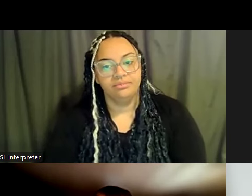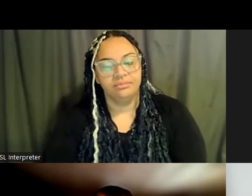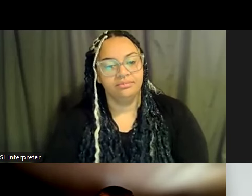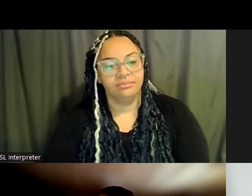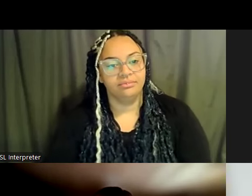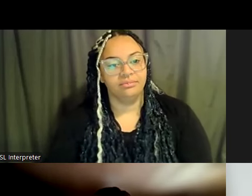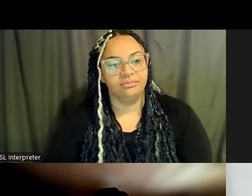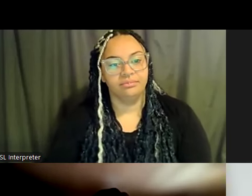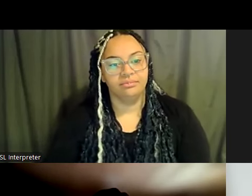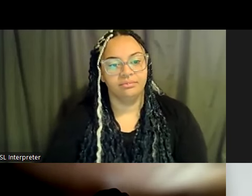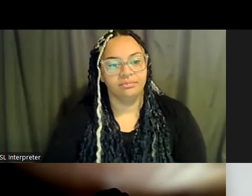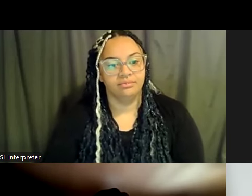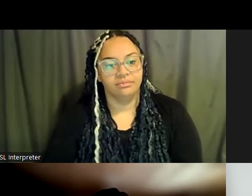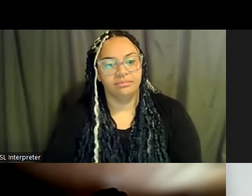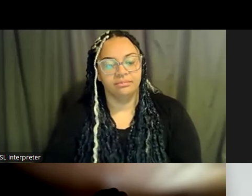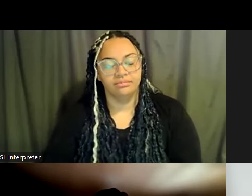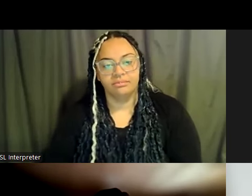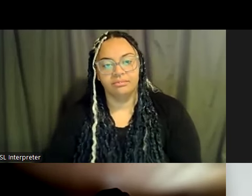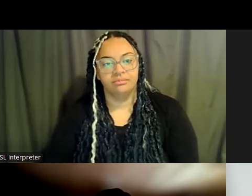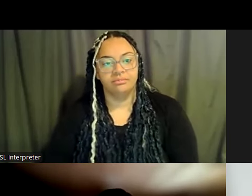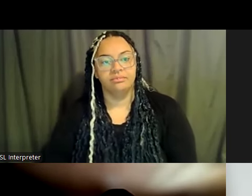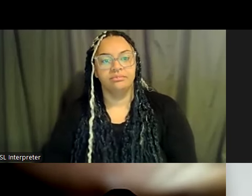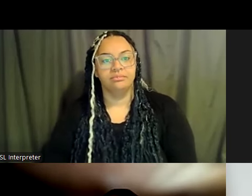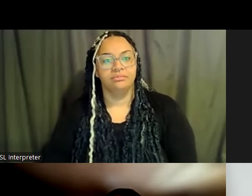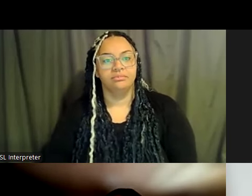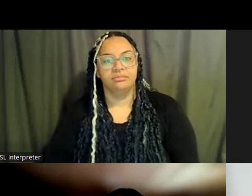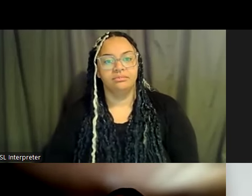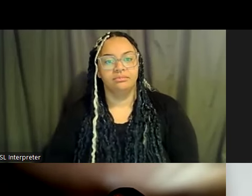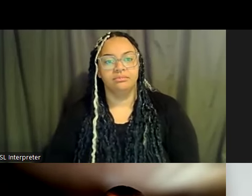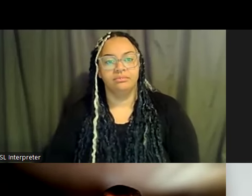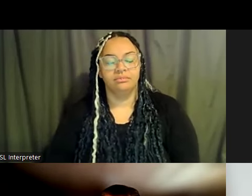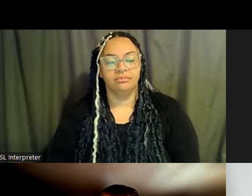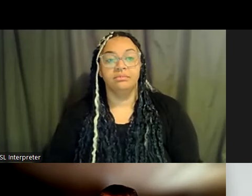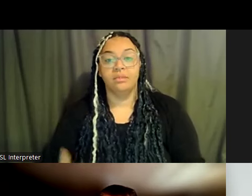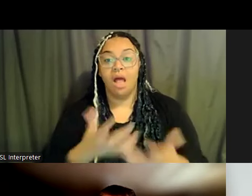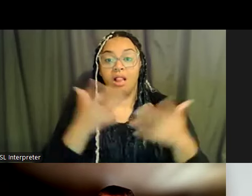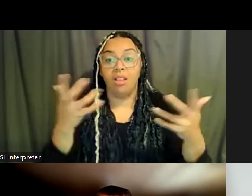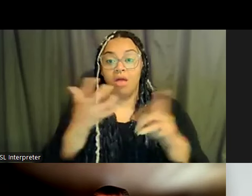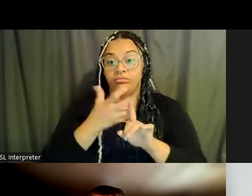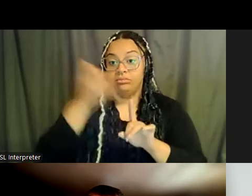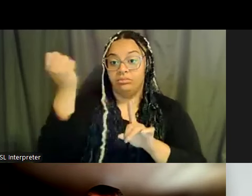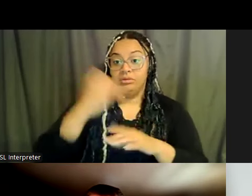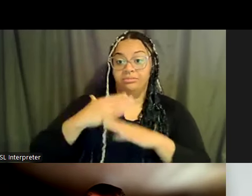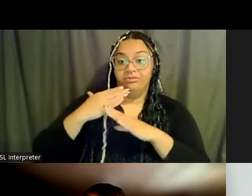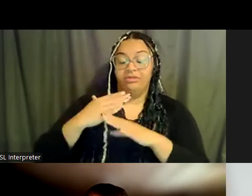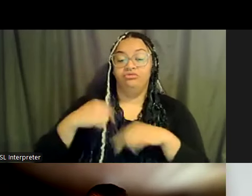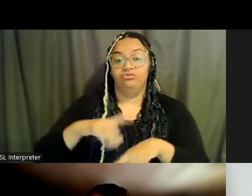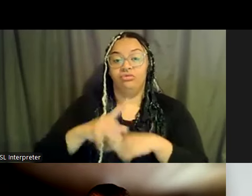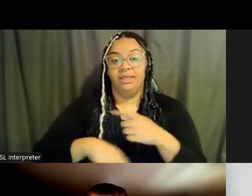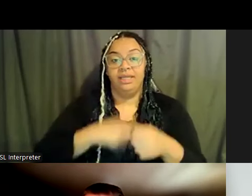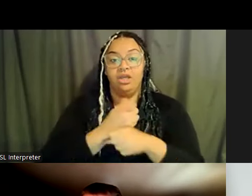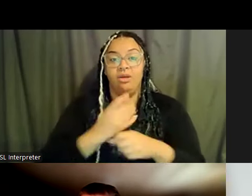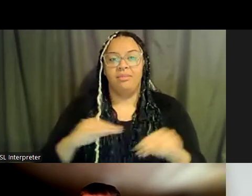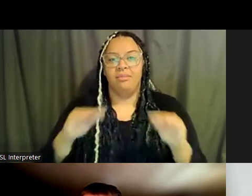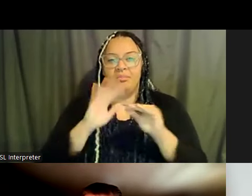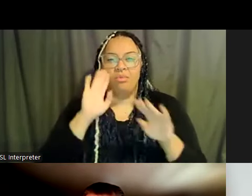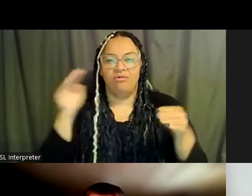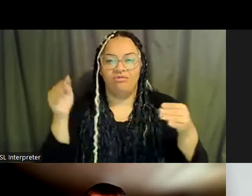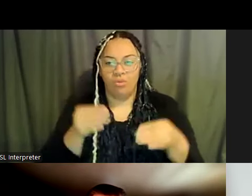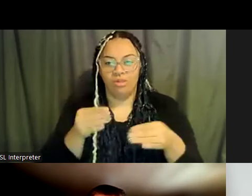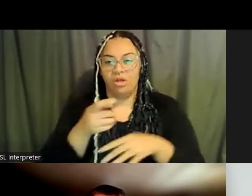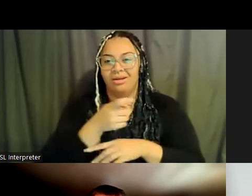All right, so a lot of the suicide prevention efforts over the years have been focused on what they call the Gun Shop